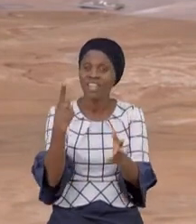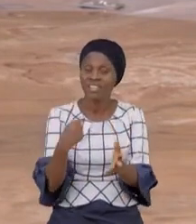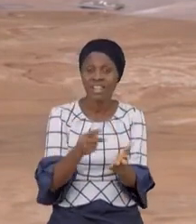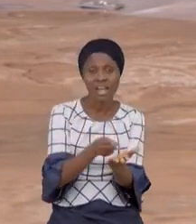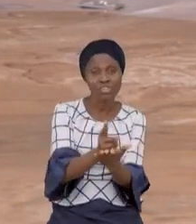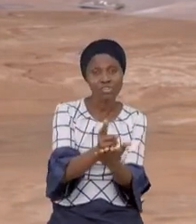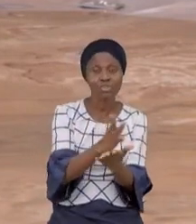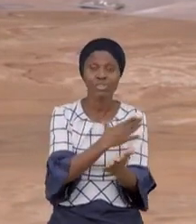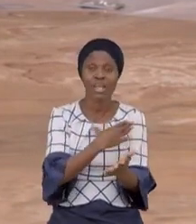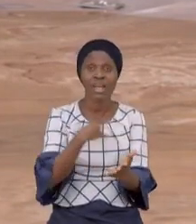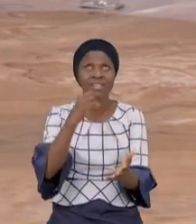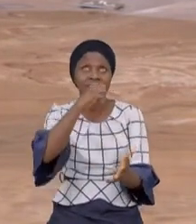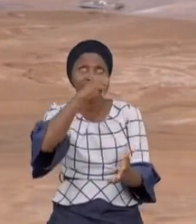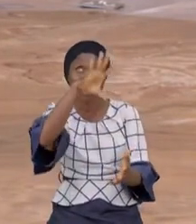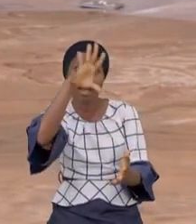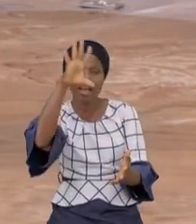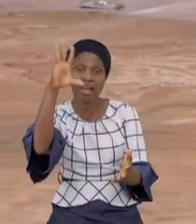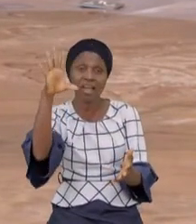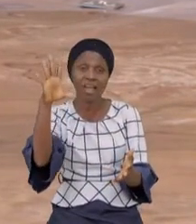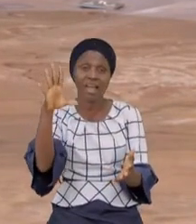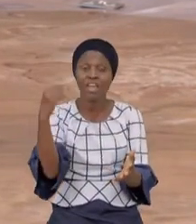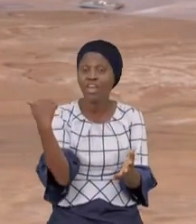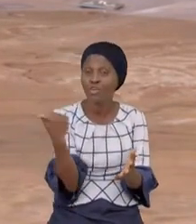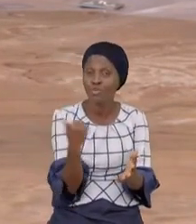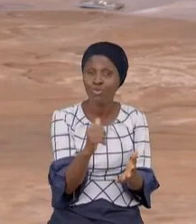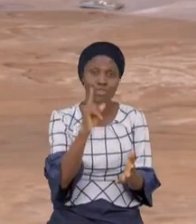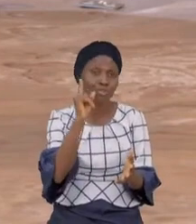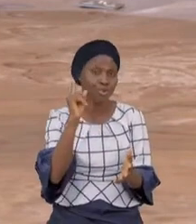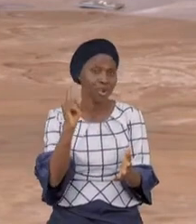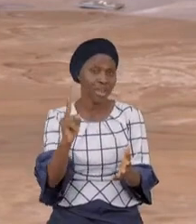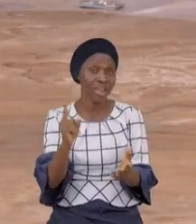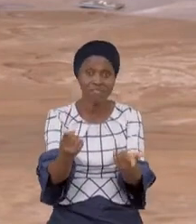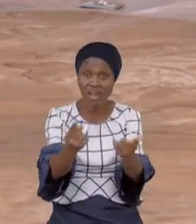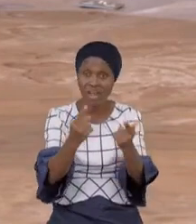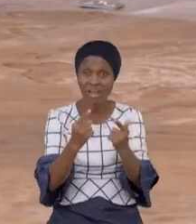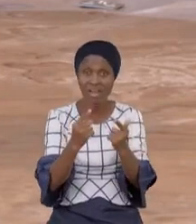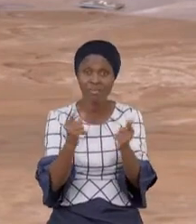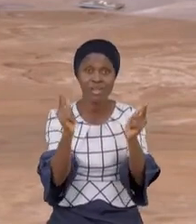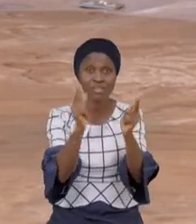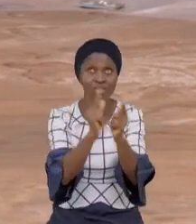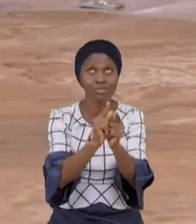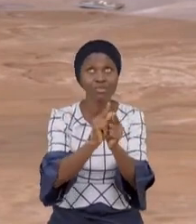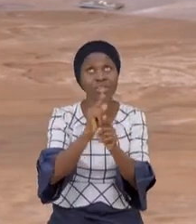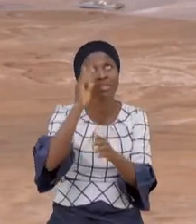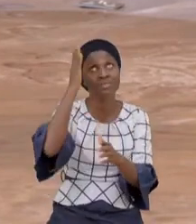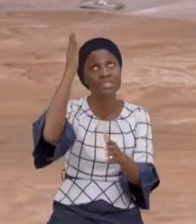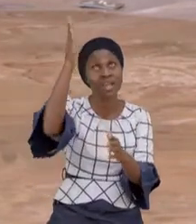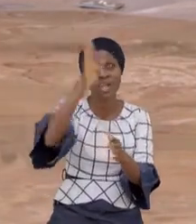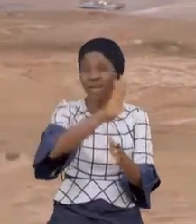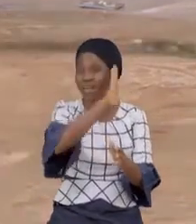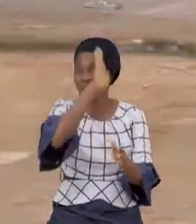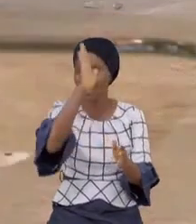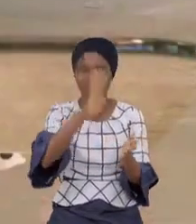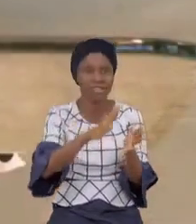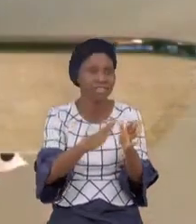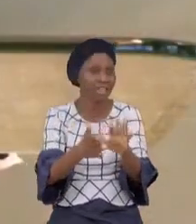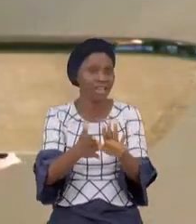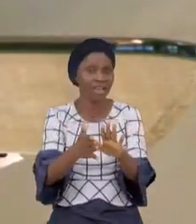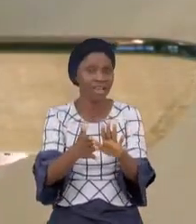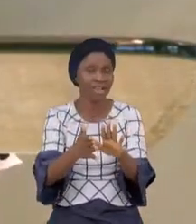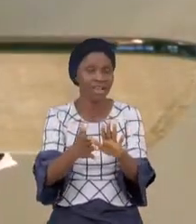way, the truth, and the life. Whosoever cometh to him shall